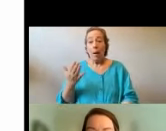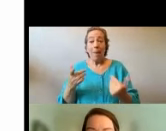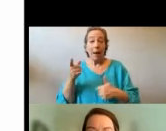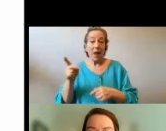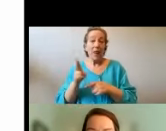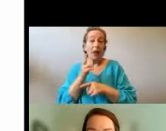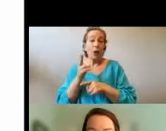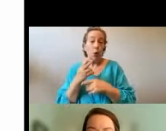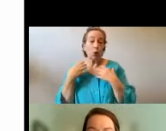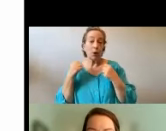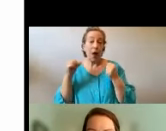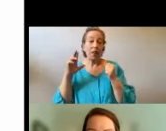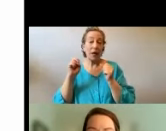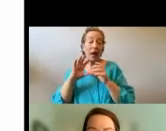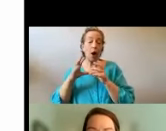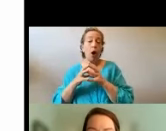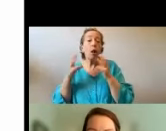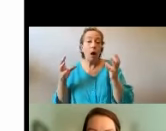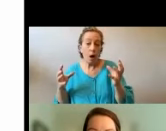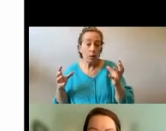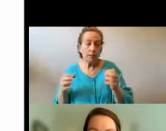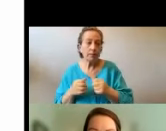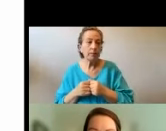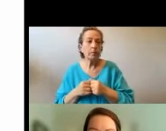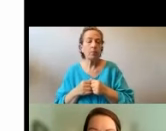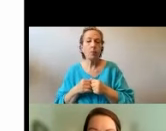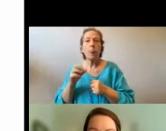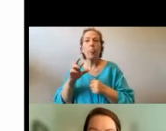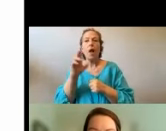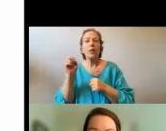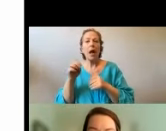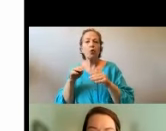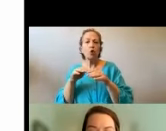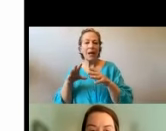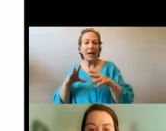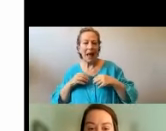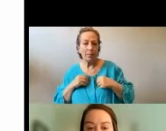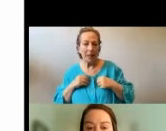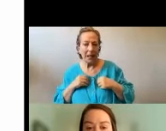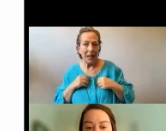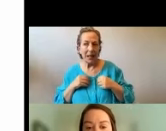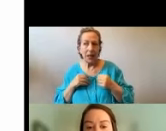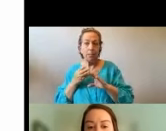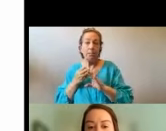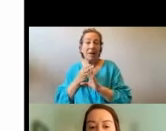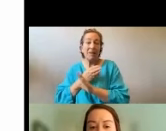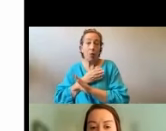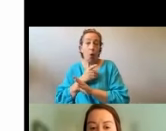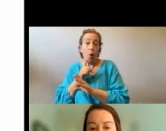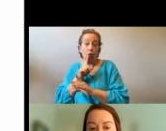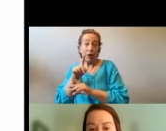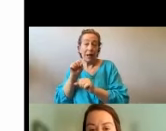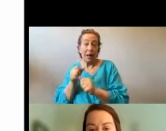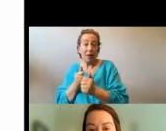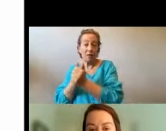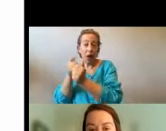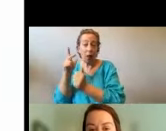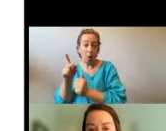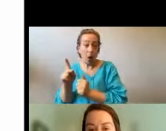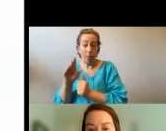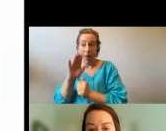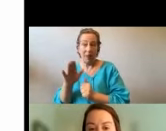to the hospital frequently. They're readmitted prior to even being able to follow up with their pediatrician. So they never get the chance for that